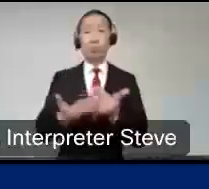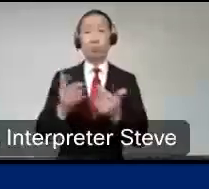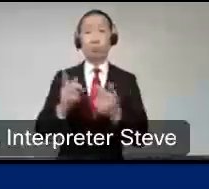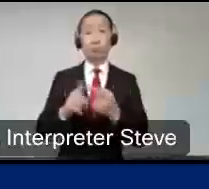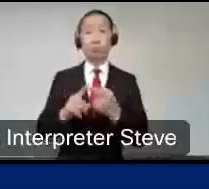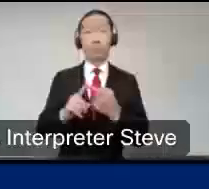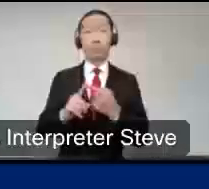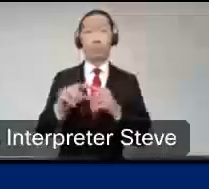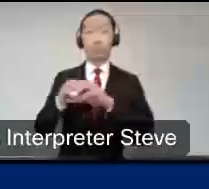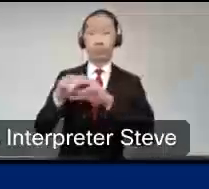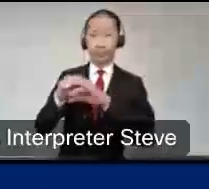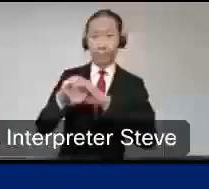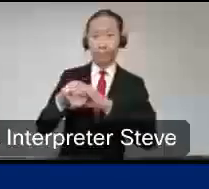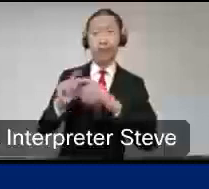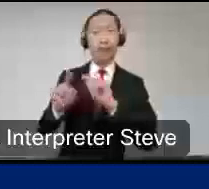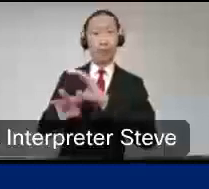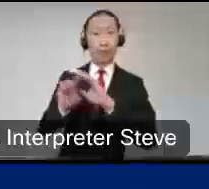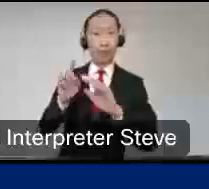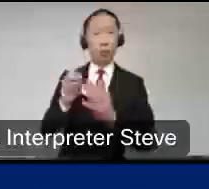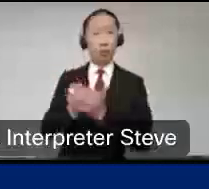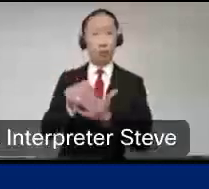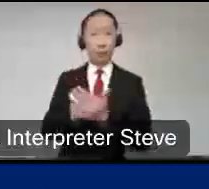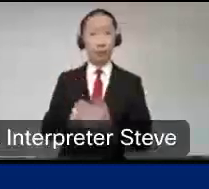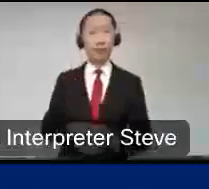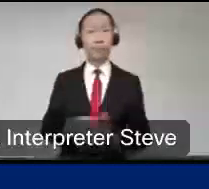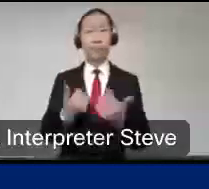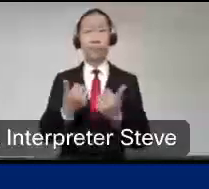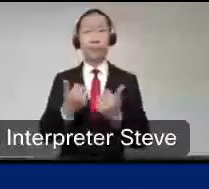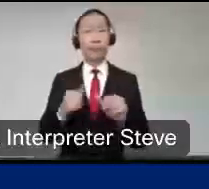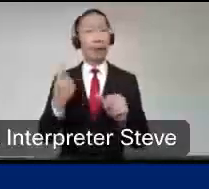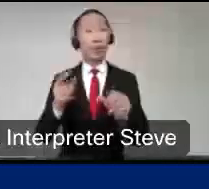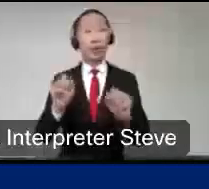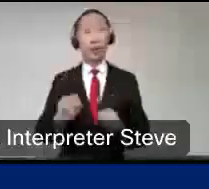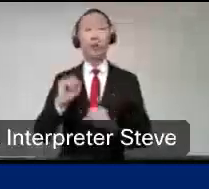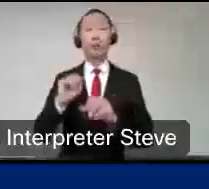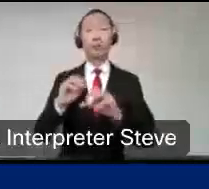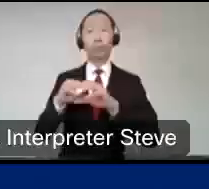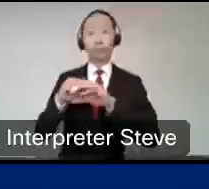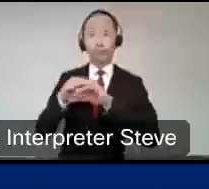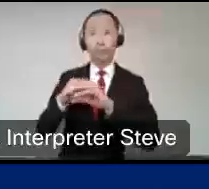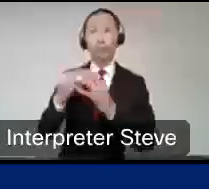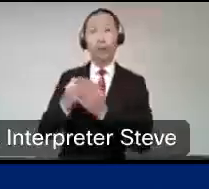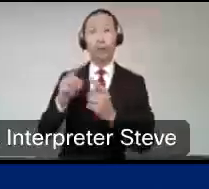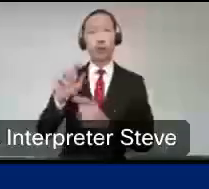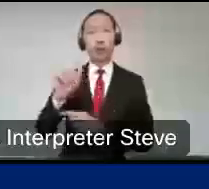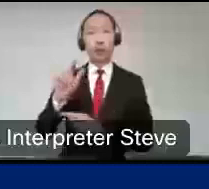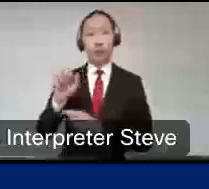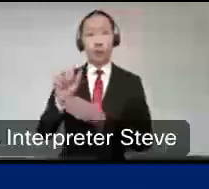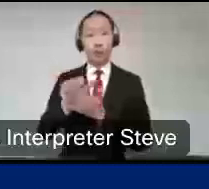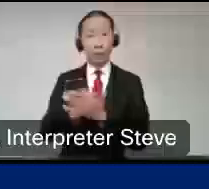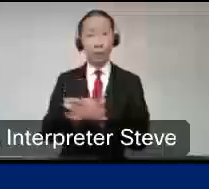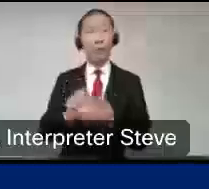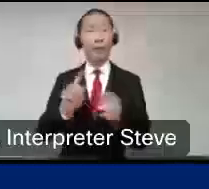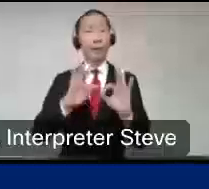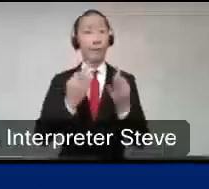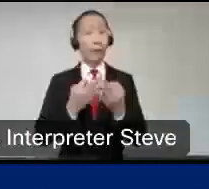and take out money. Anyone at all can contribute to an ABLE account. Family and friends can